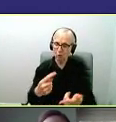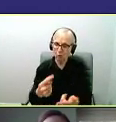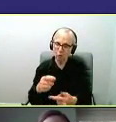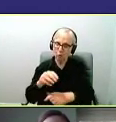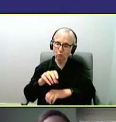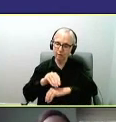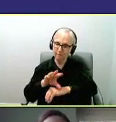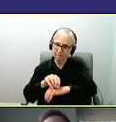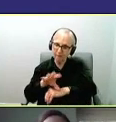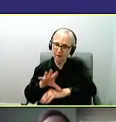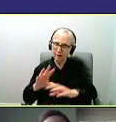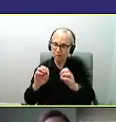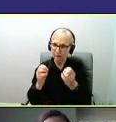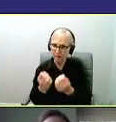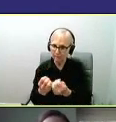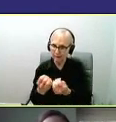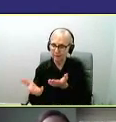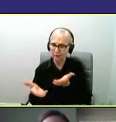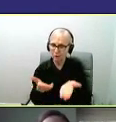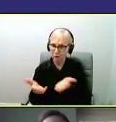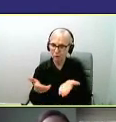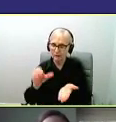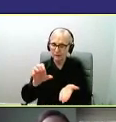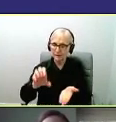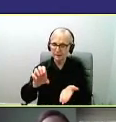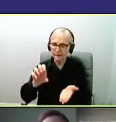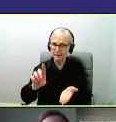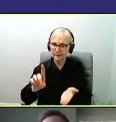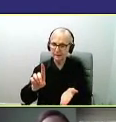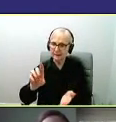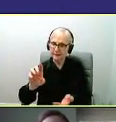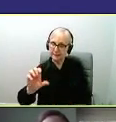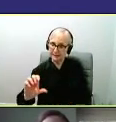that serves the CDC, that's the ACIP,